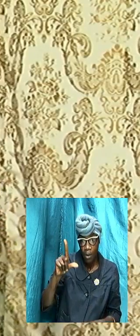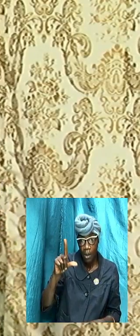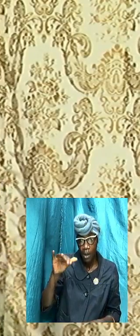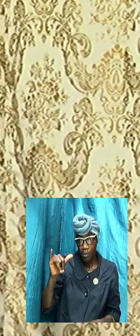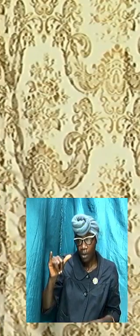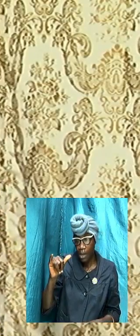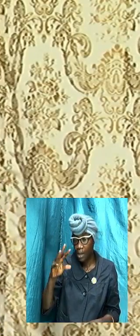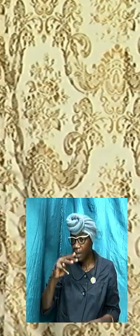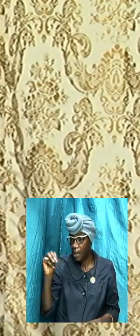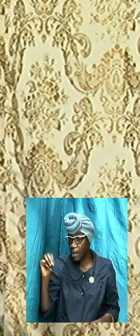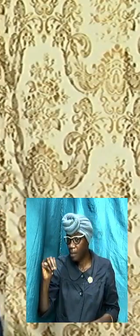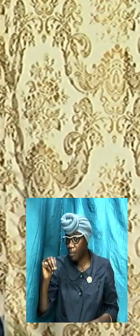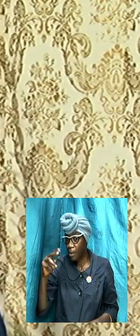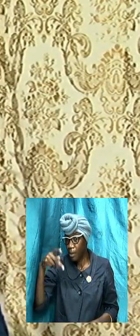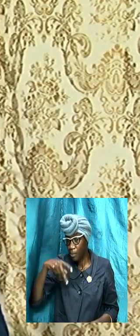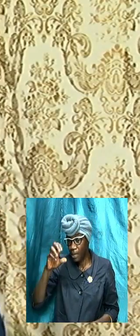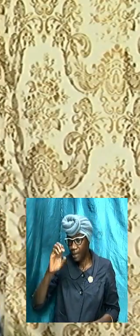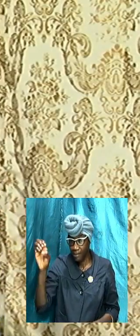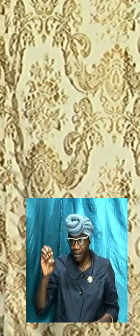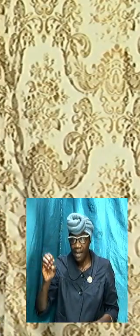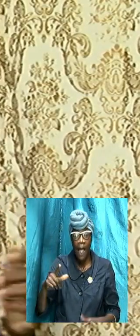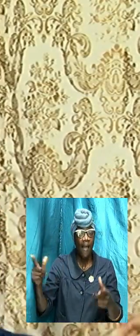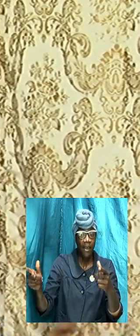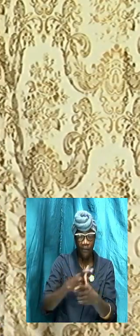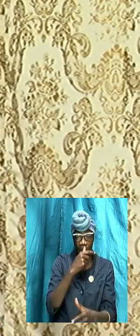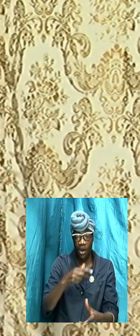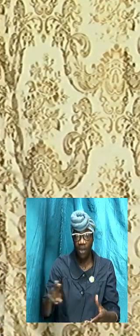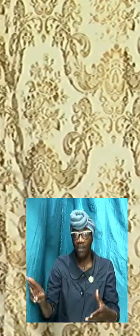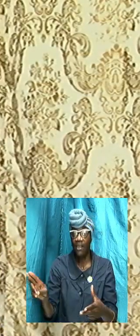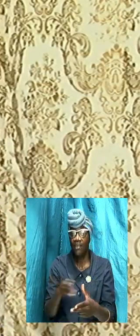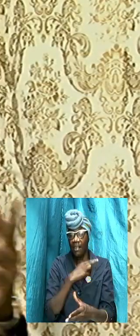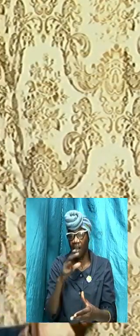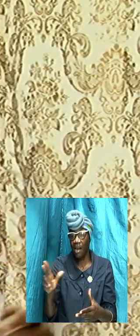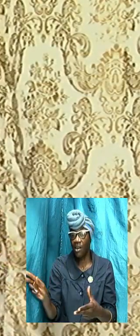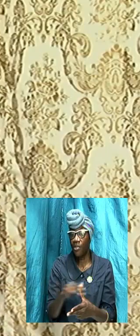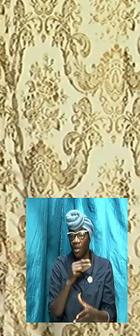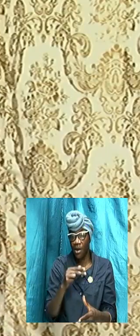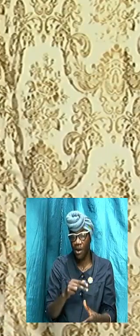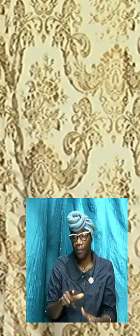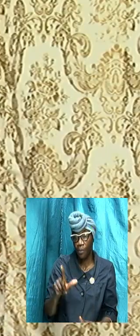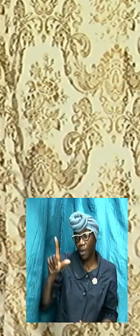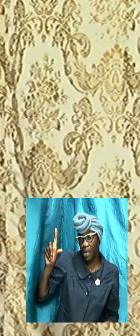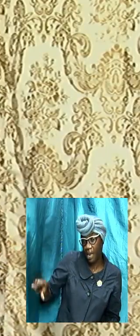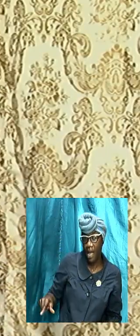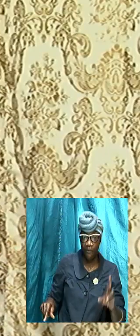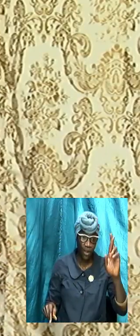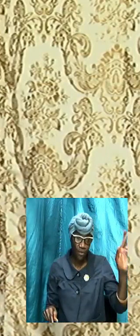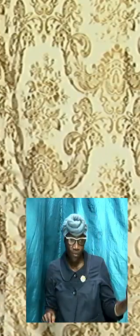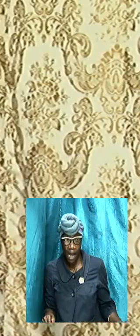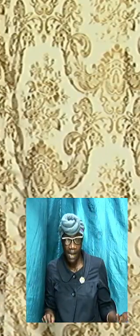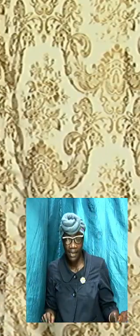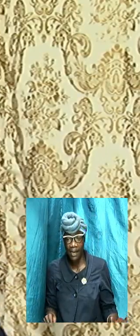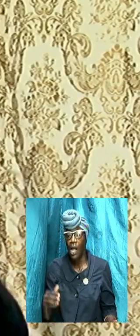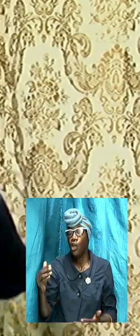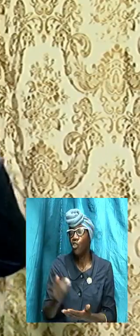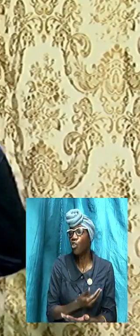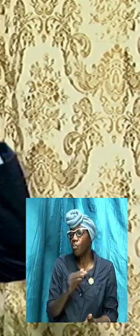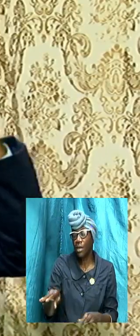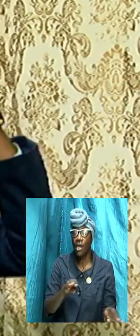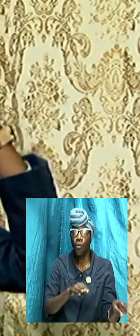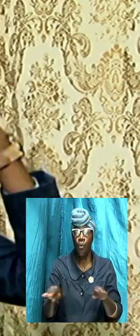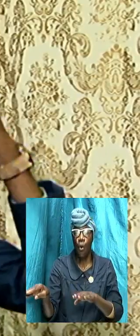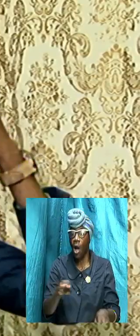part go there and the person that is on the second part go here and third, amen, to the left and the right, amen, and somebody would walk up to them and they would